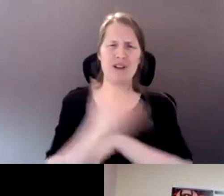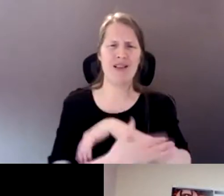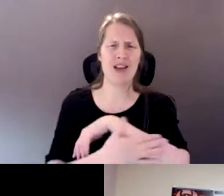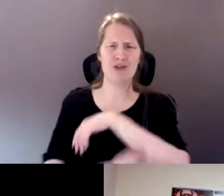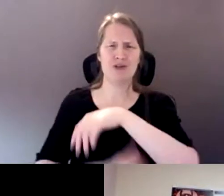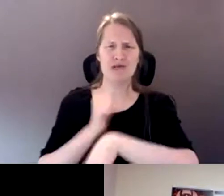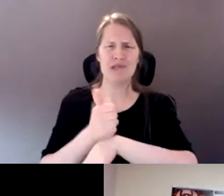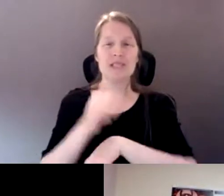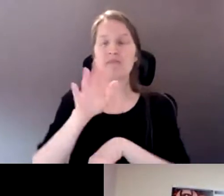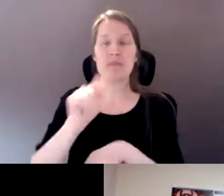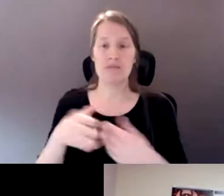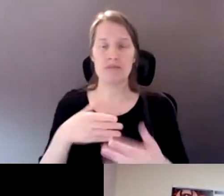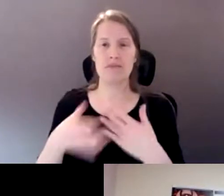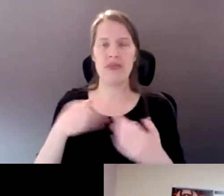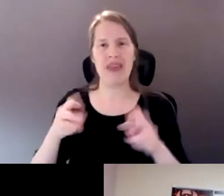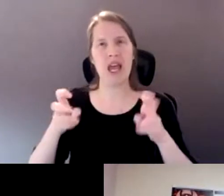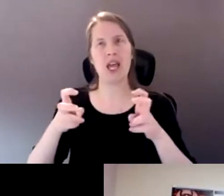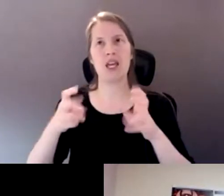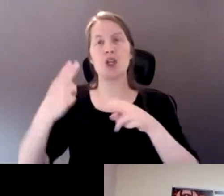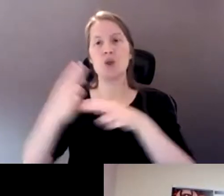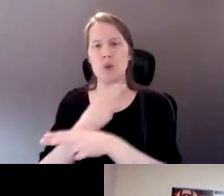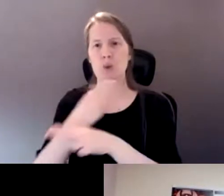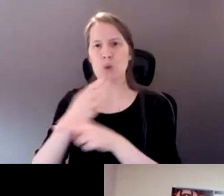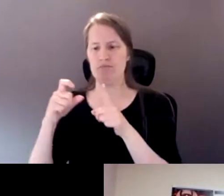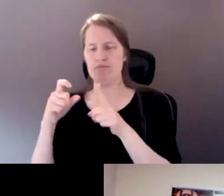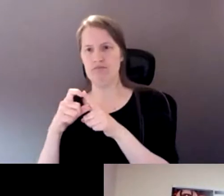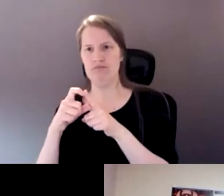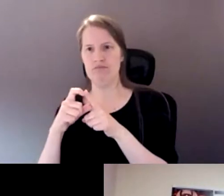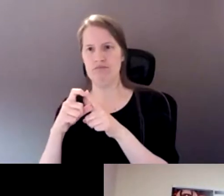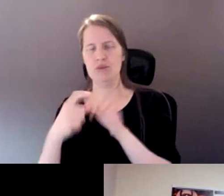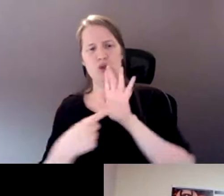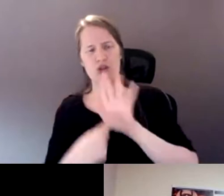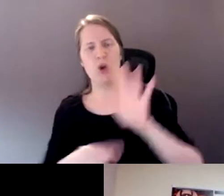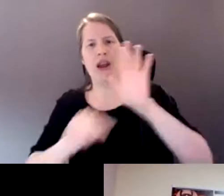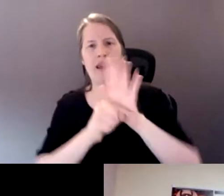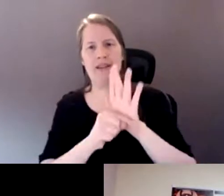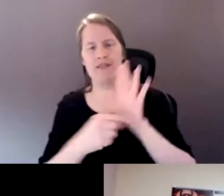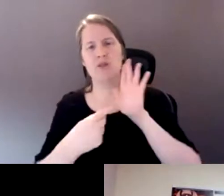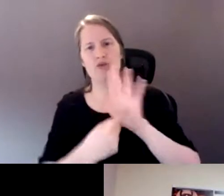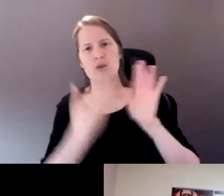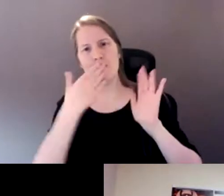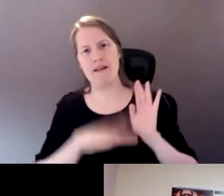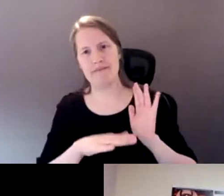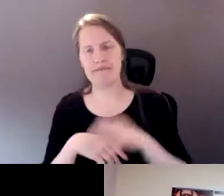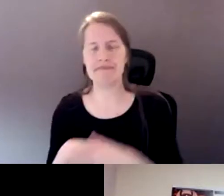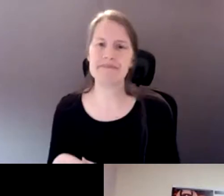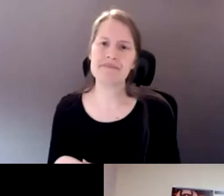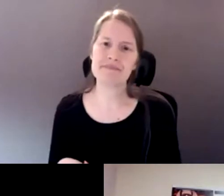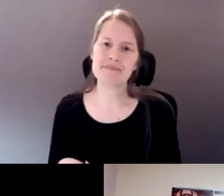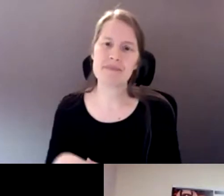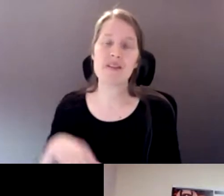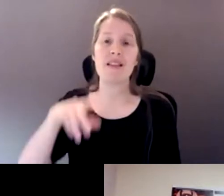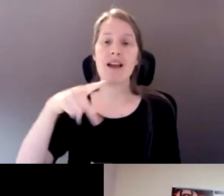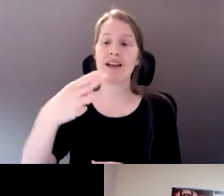But what I'm trying to show is how the early concepts that arise. So for example, I told you about the